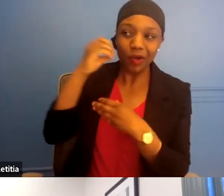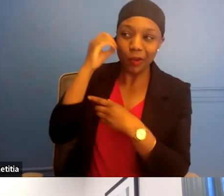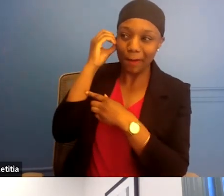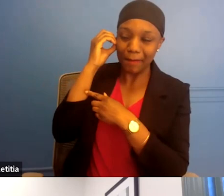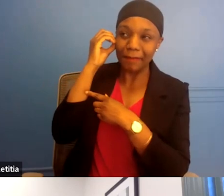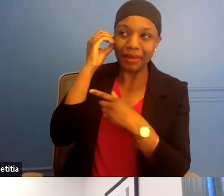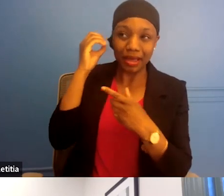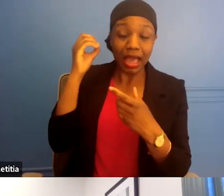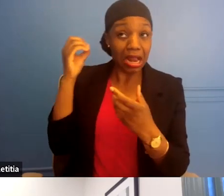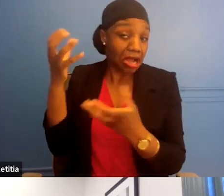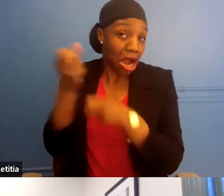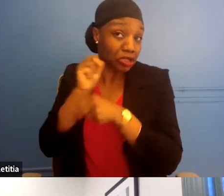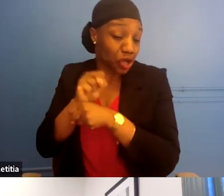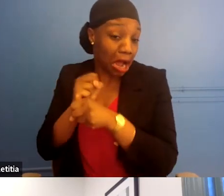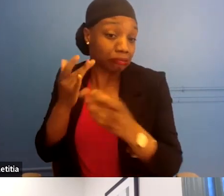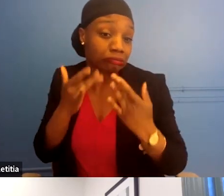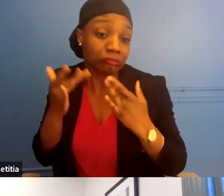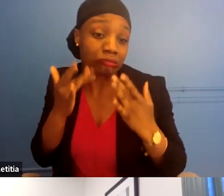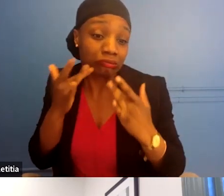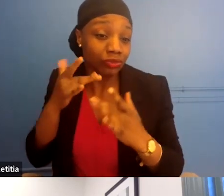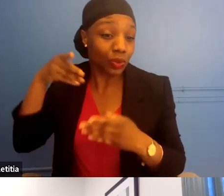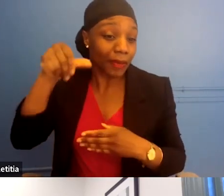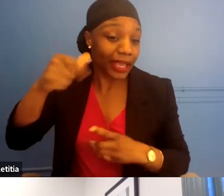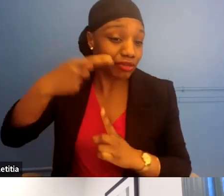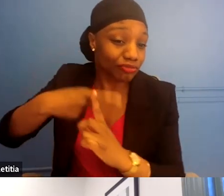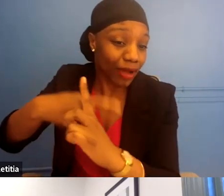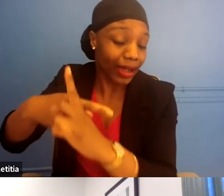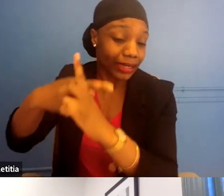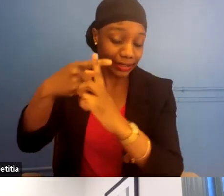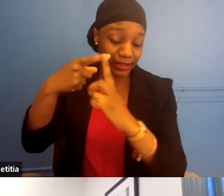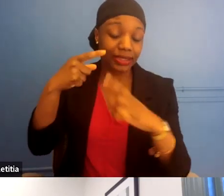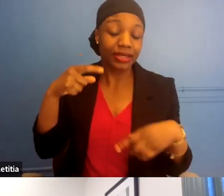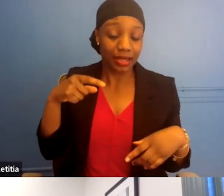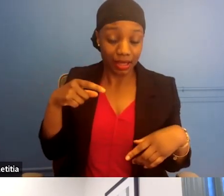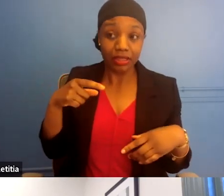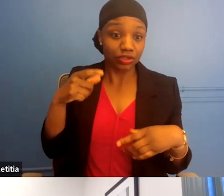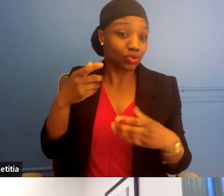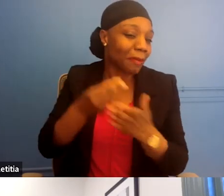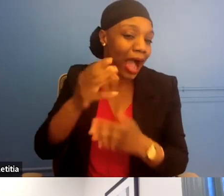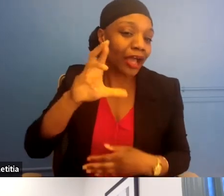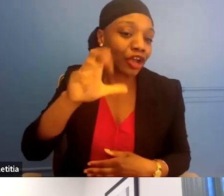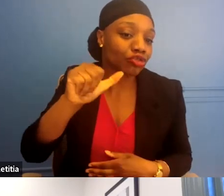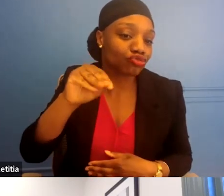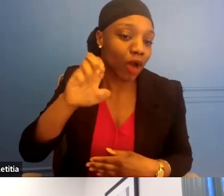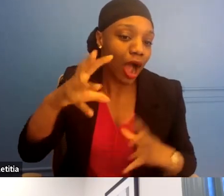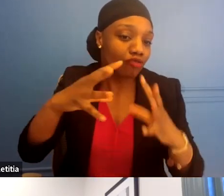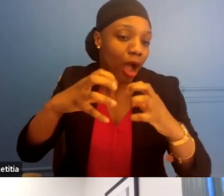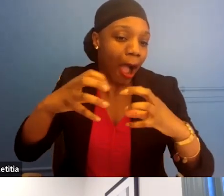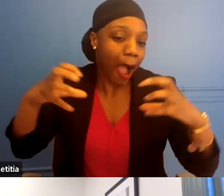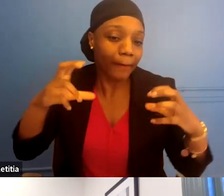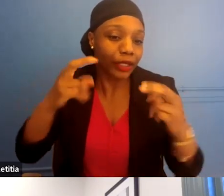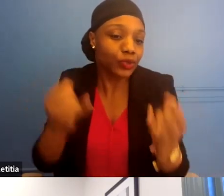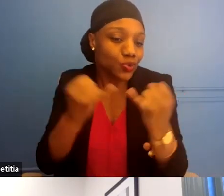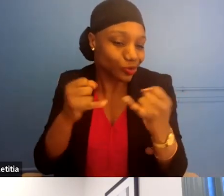a job that I could get just to pay my rent and, buy my ramen noodles at the time. But